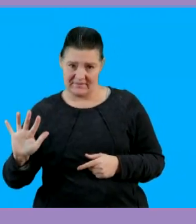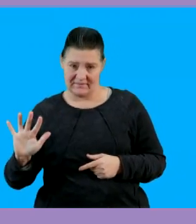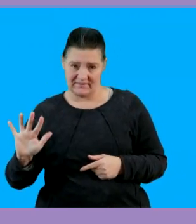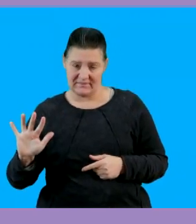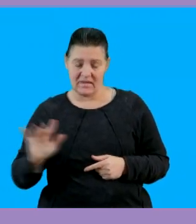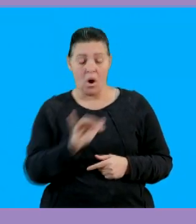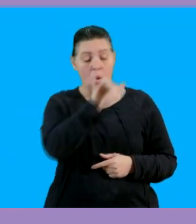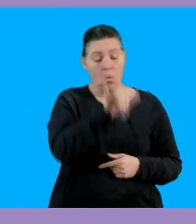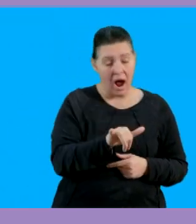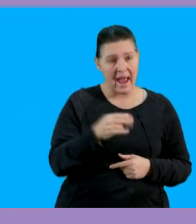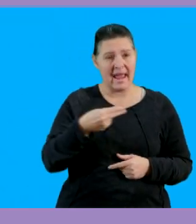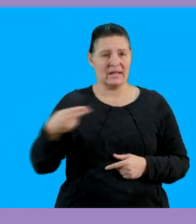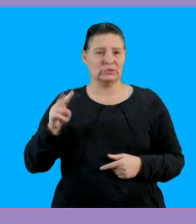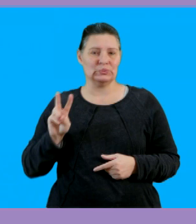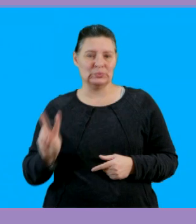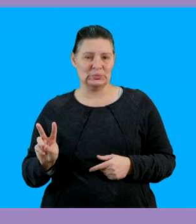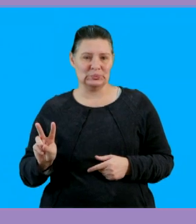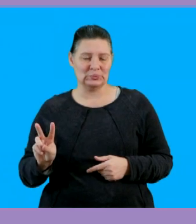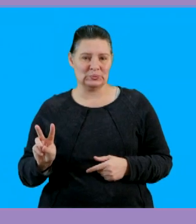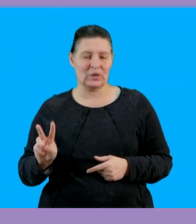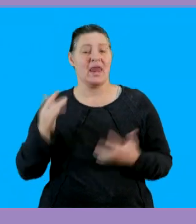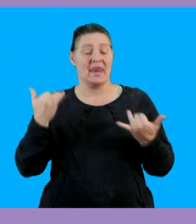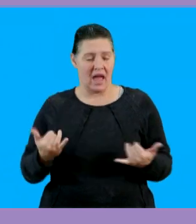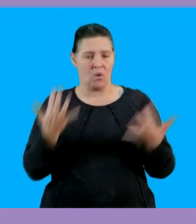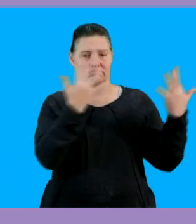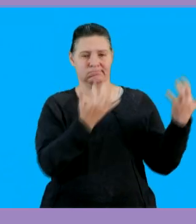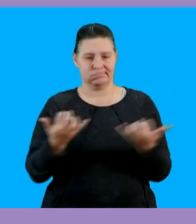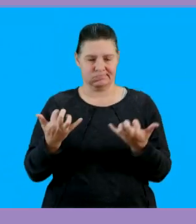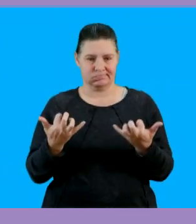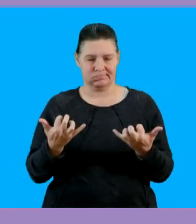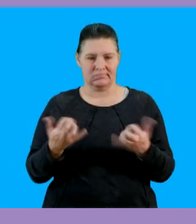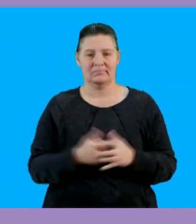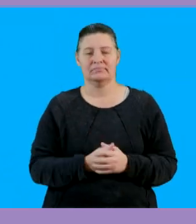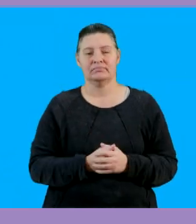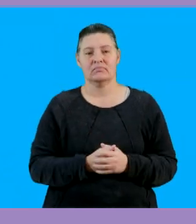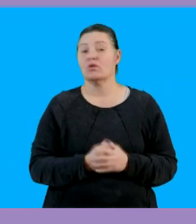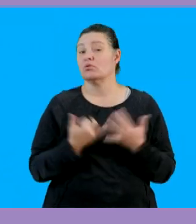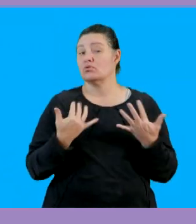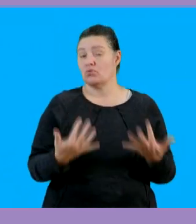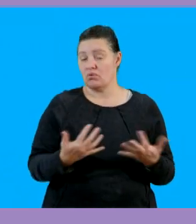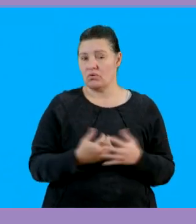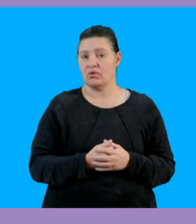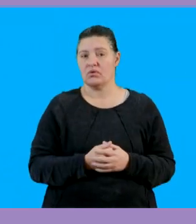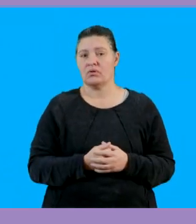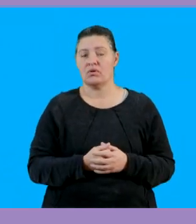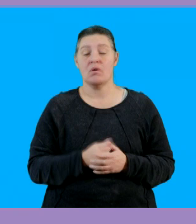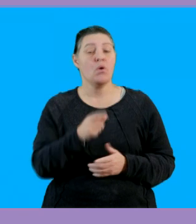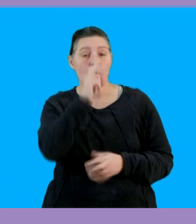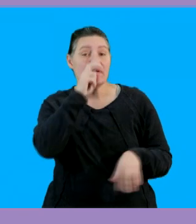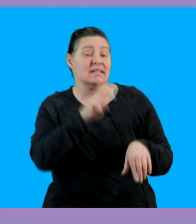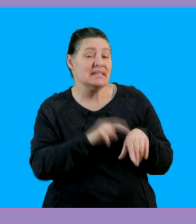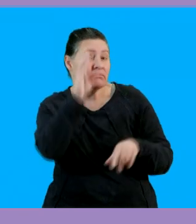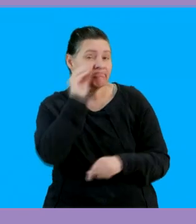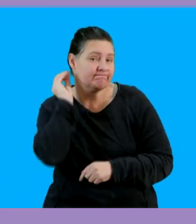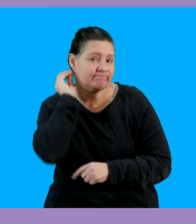5 and y is equals to 2, then we need to calculate the following. Now firstly,